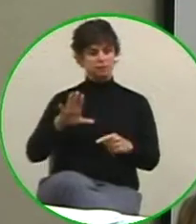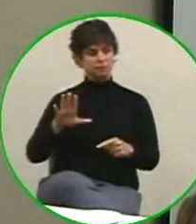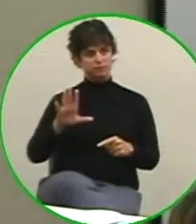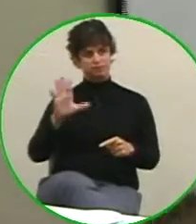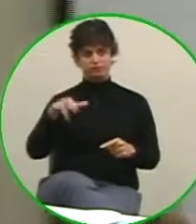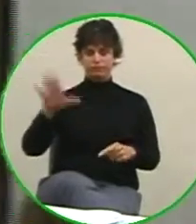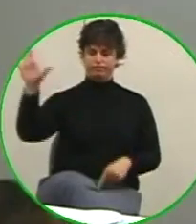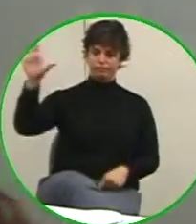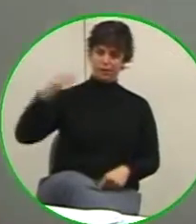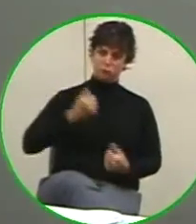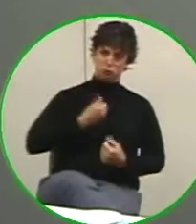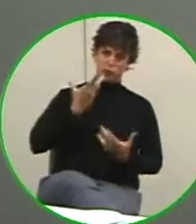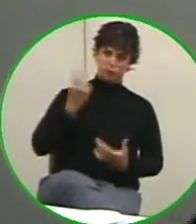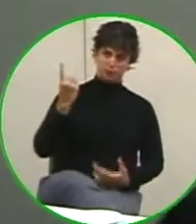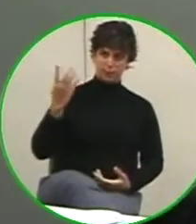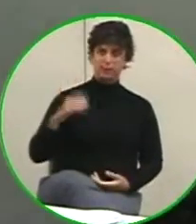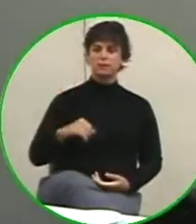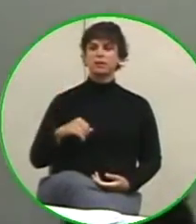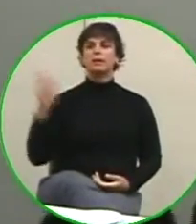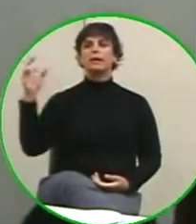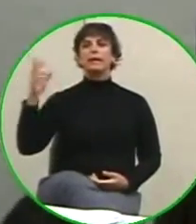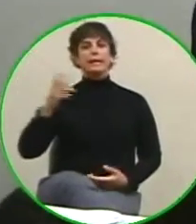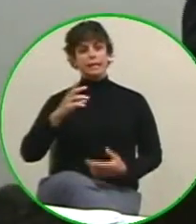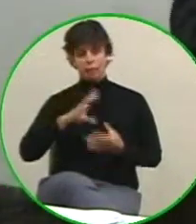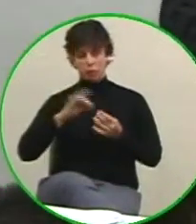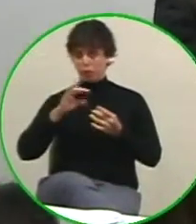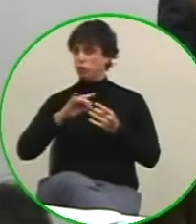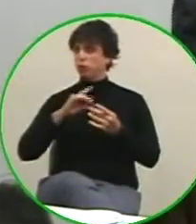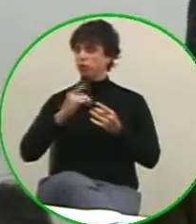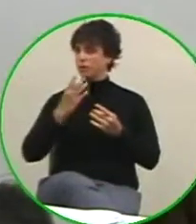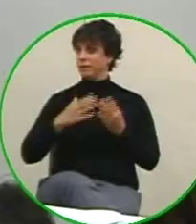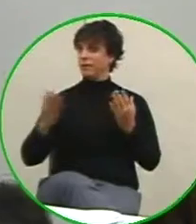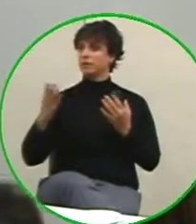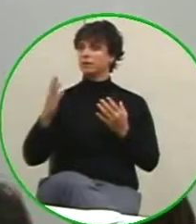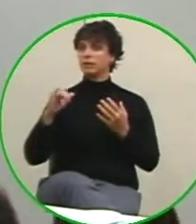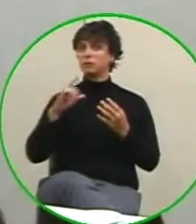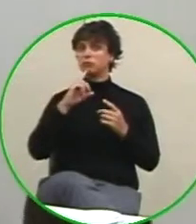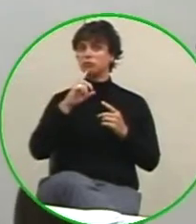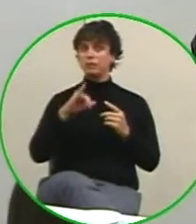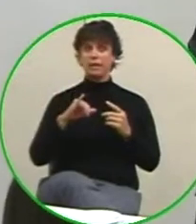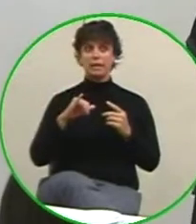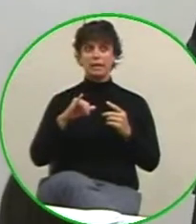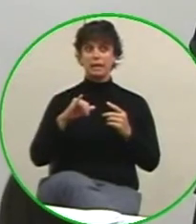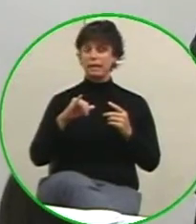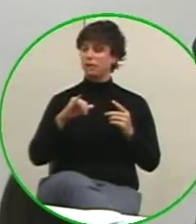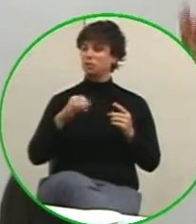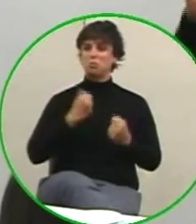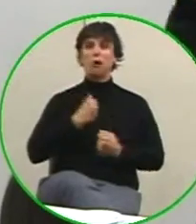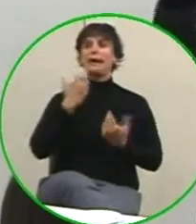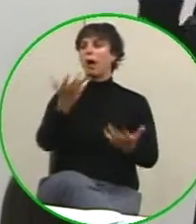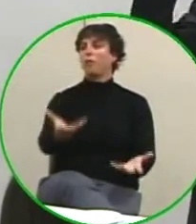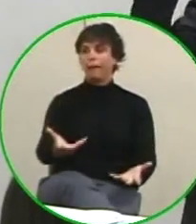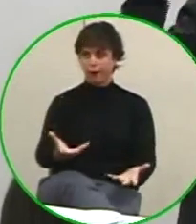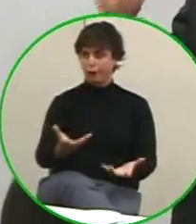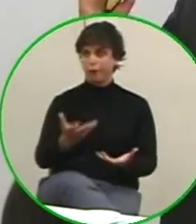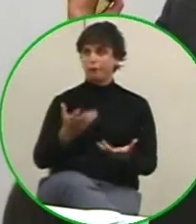something I need to share. And he shares something that is really hanging it on the edge. He is in disagreement